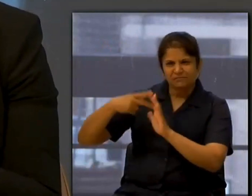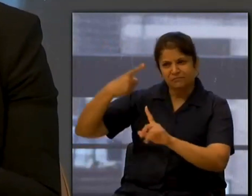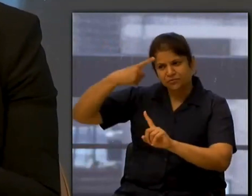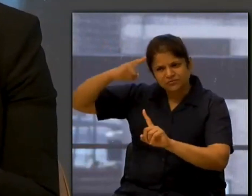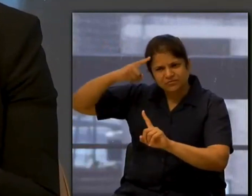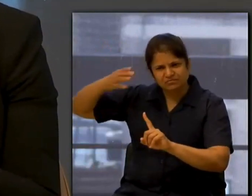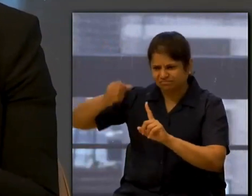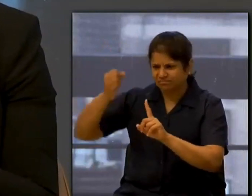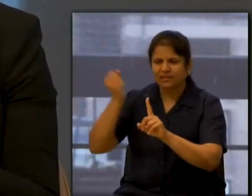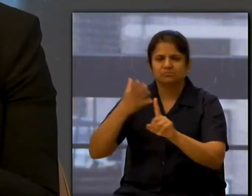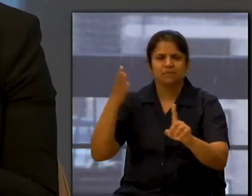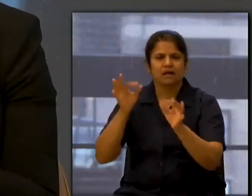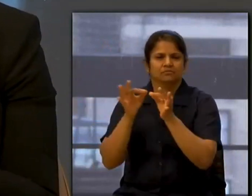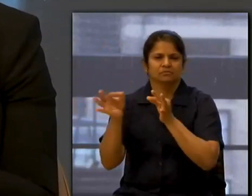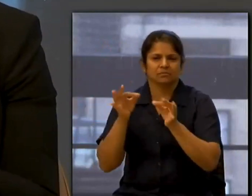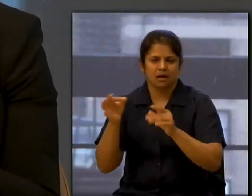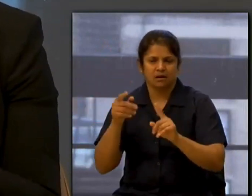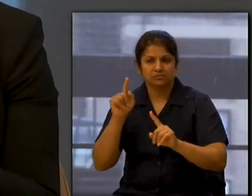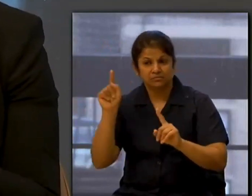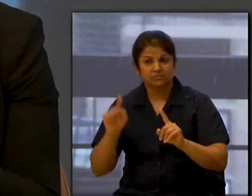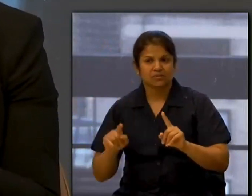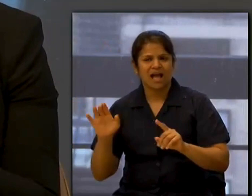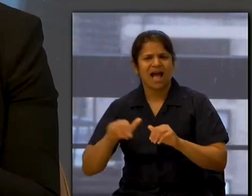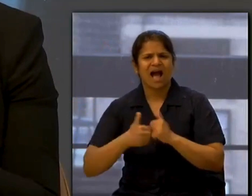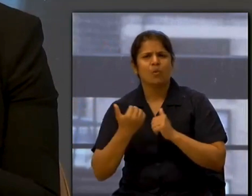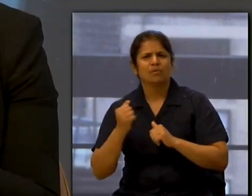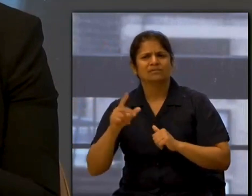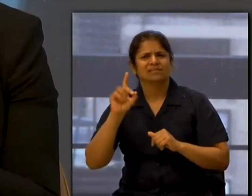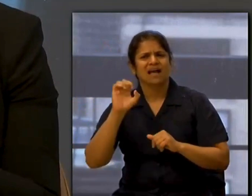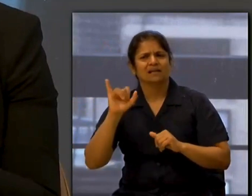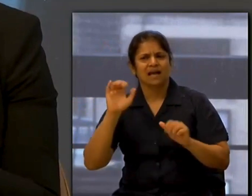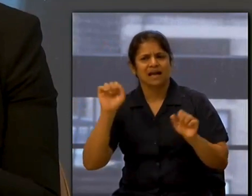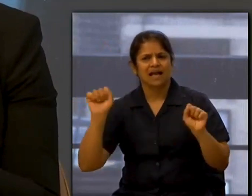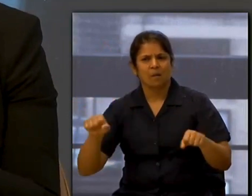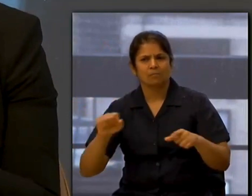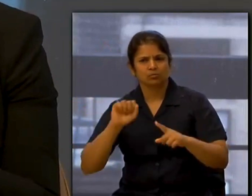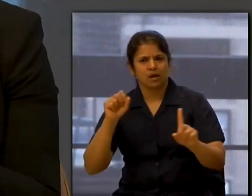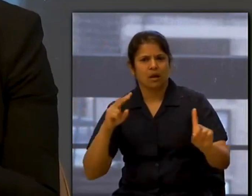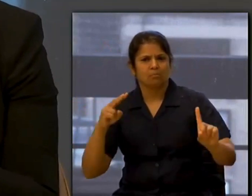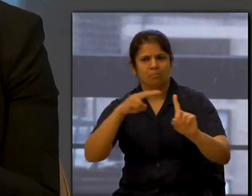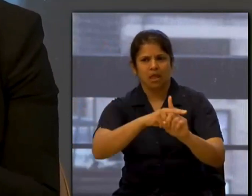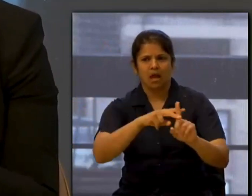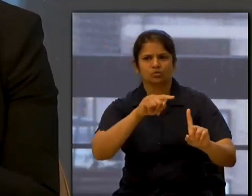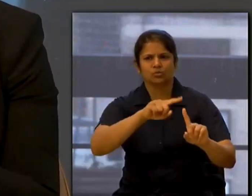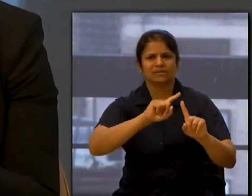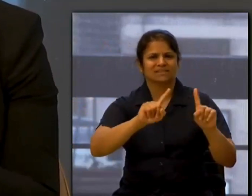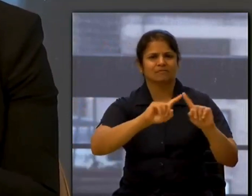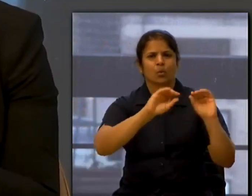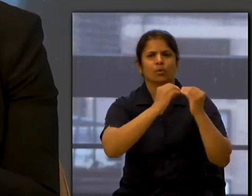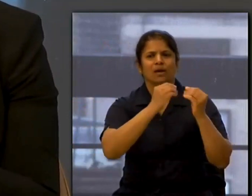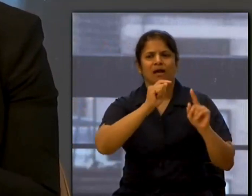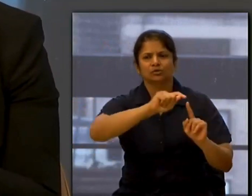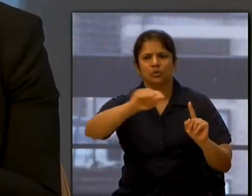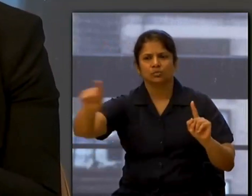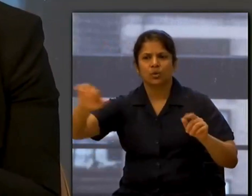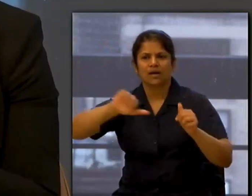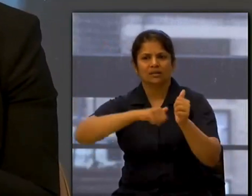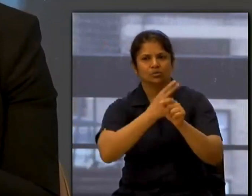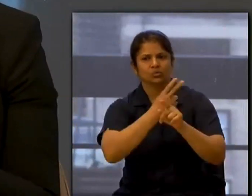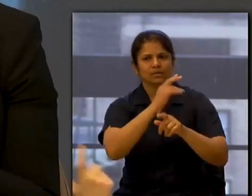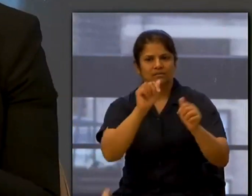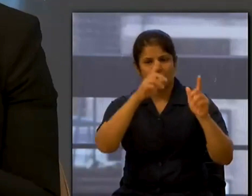and then of course how we can apply that to how different organizations can use that framework essentially to figure out how to better